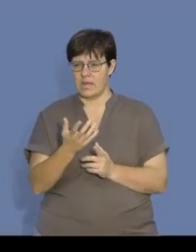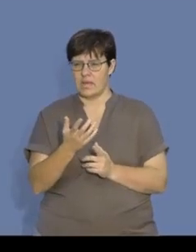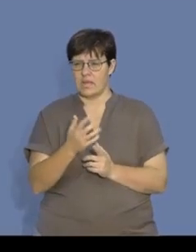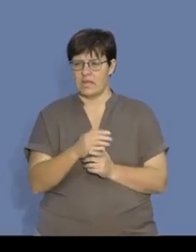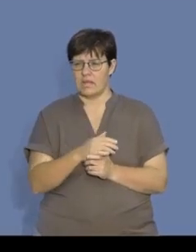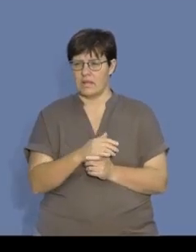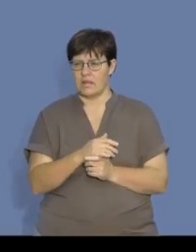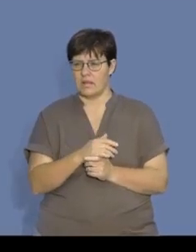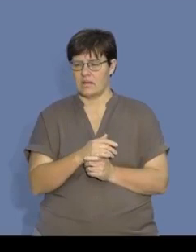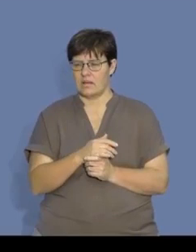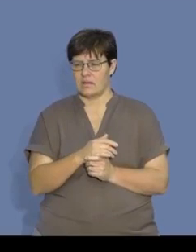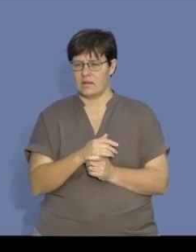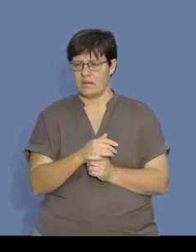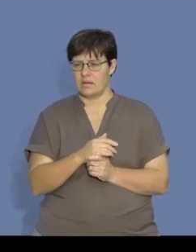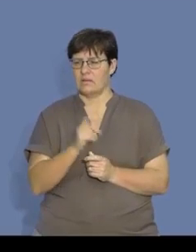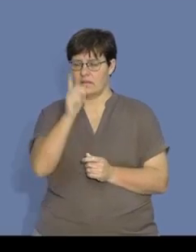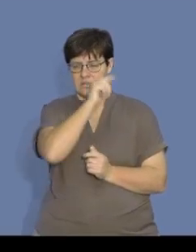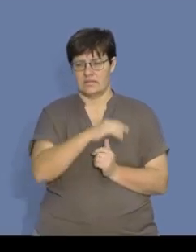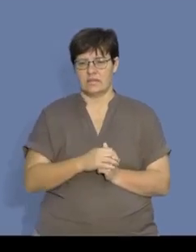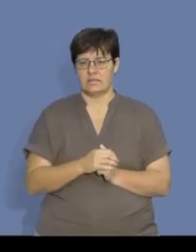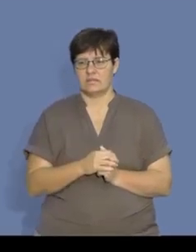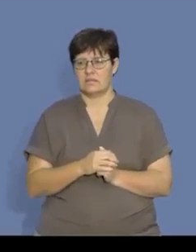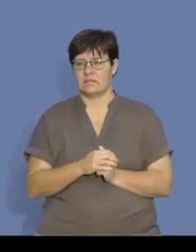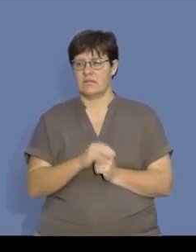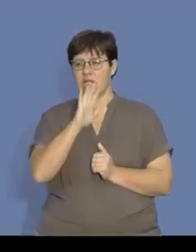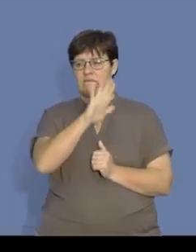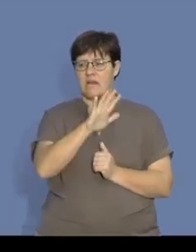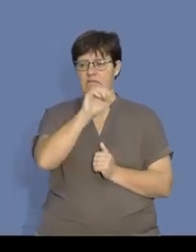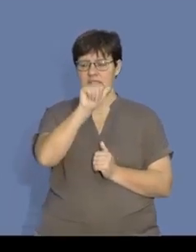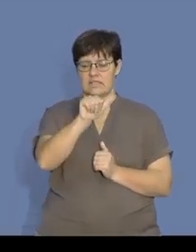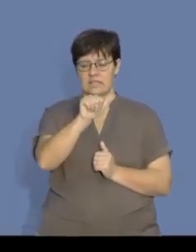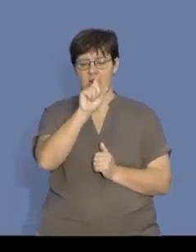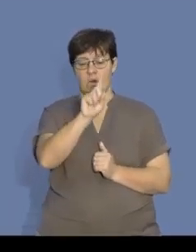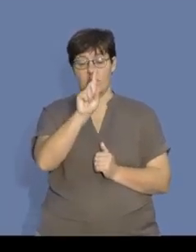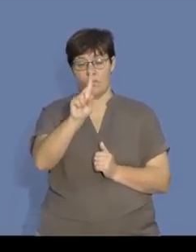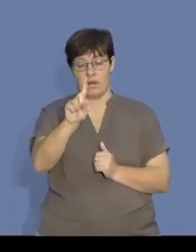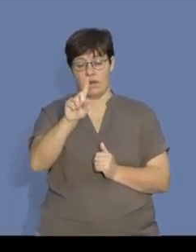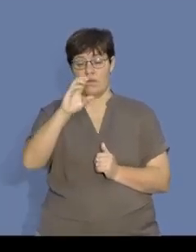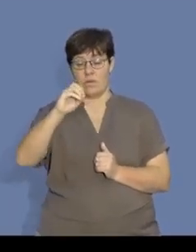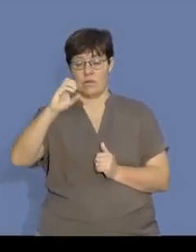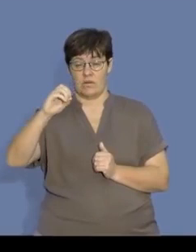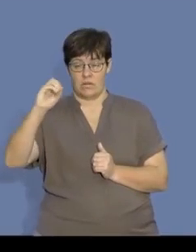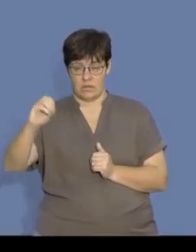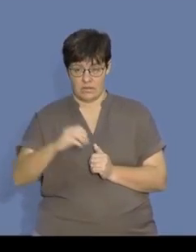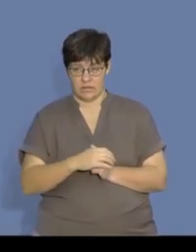quickly find that. There we go, should be this one here.